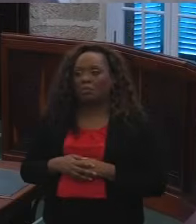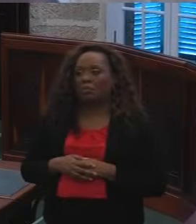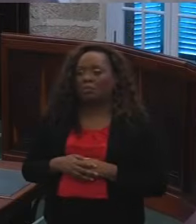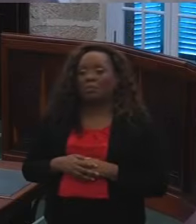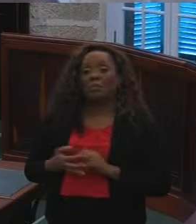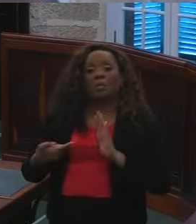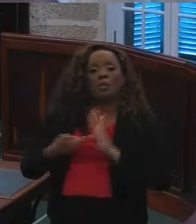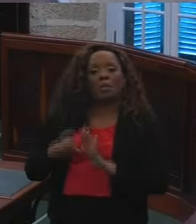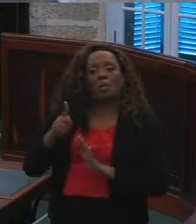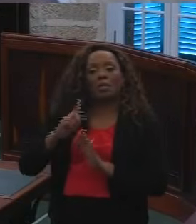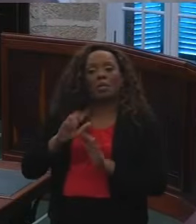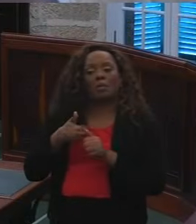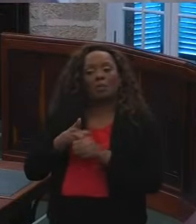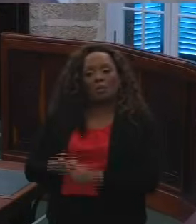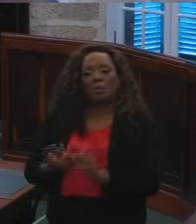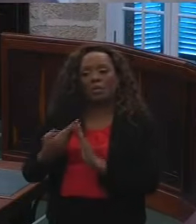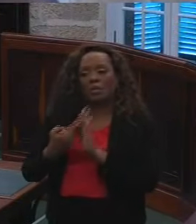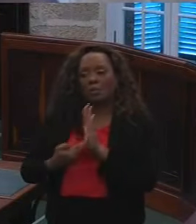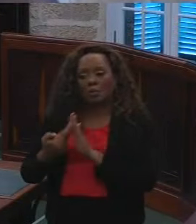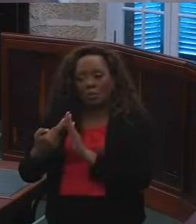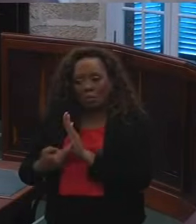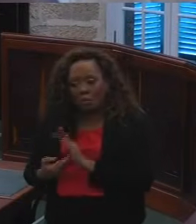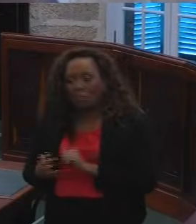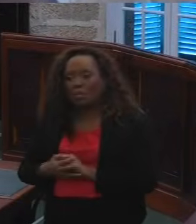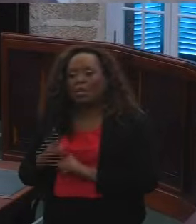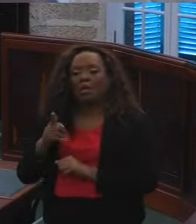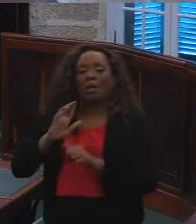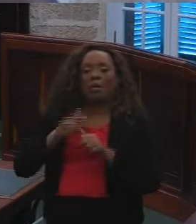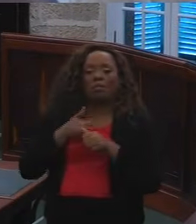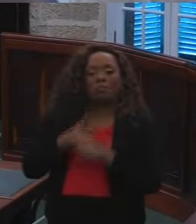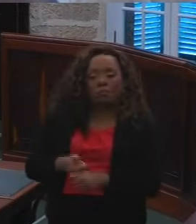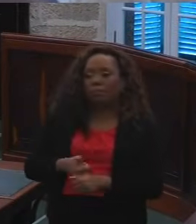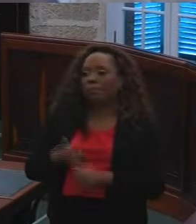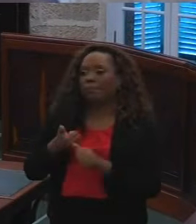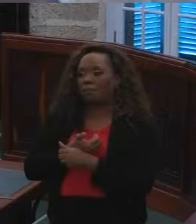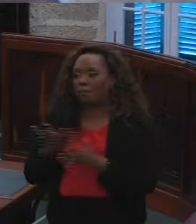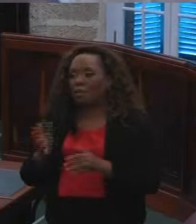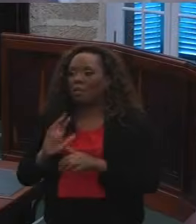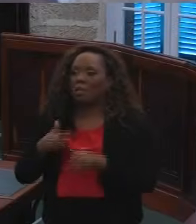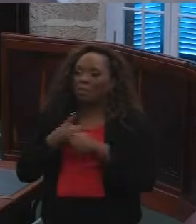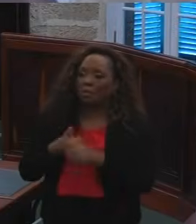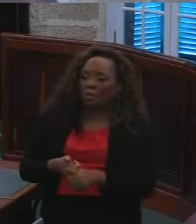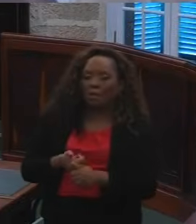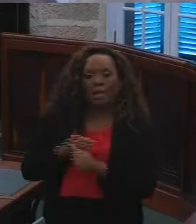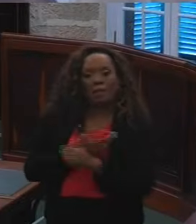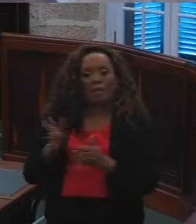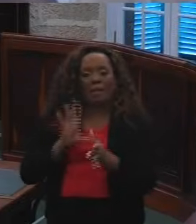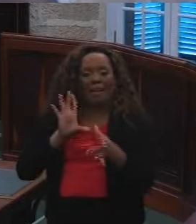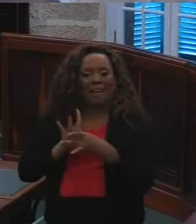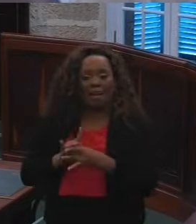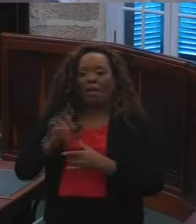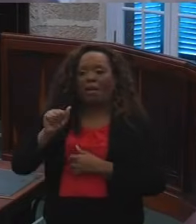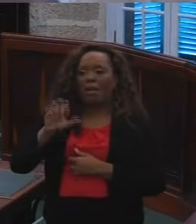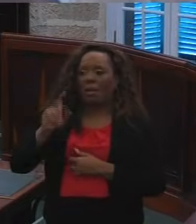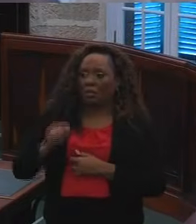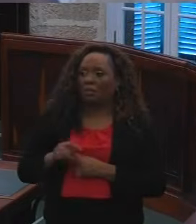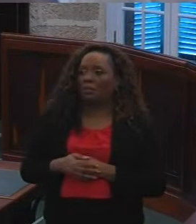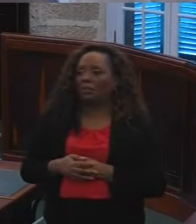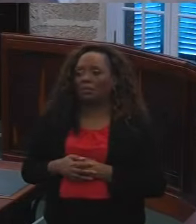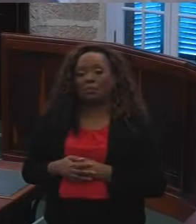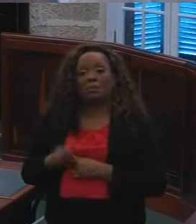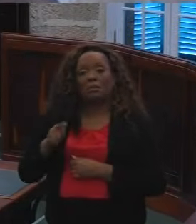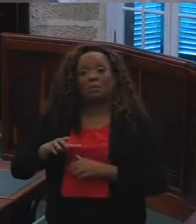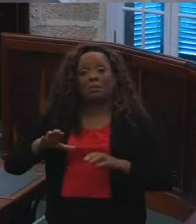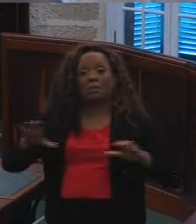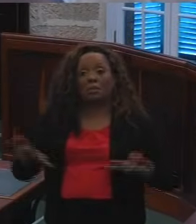with the service standards, that you have complied with the measures as prescribed under this Act, that you have done